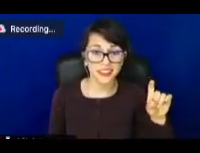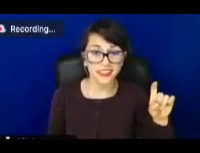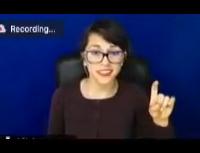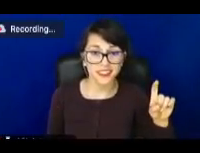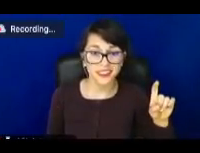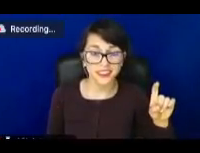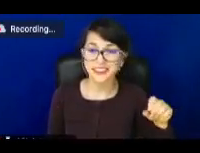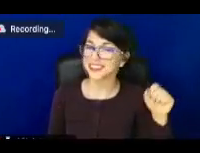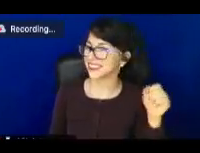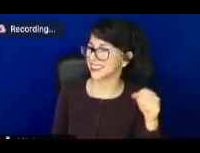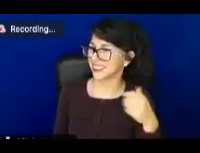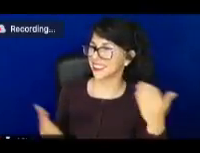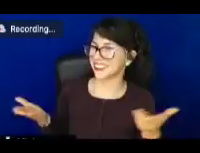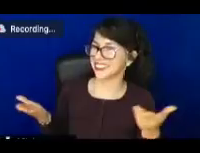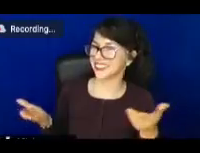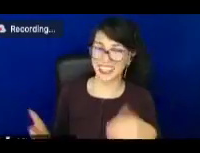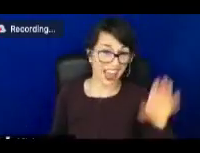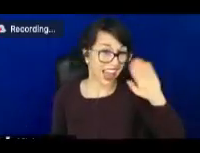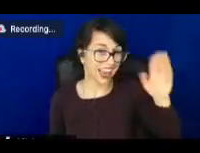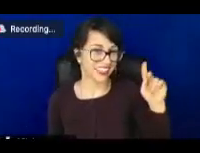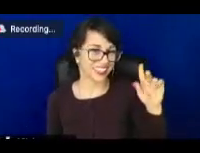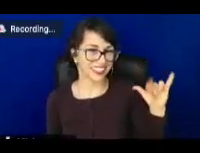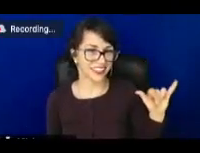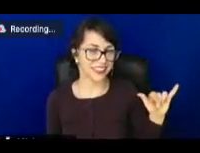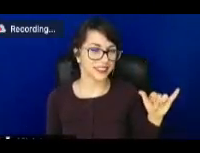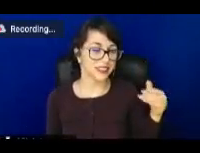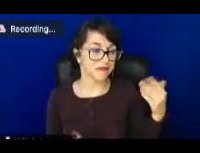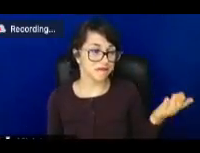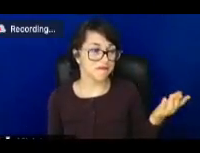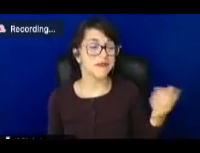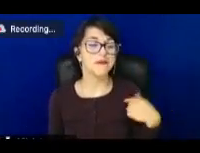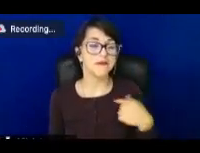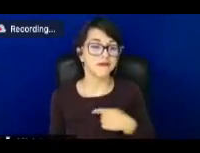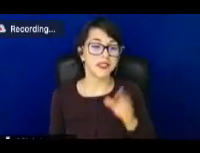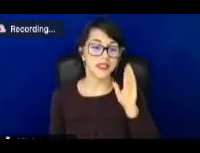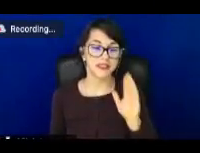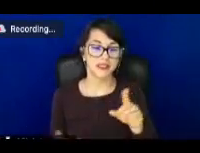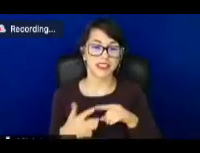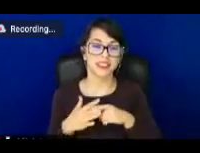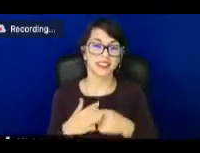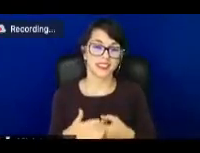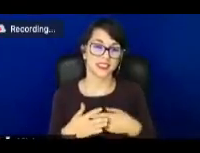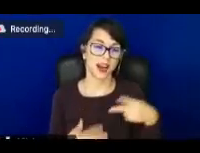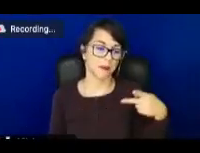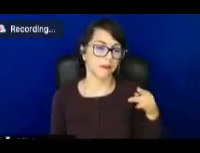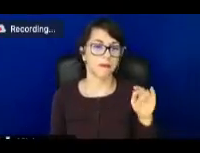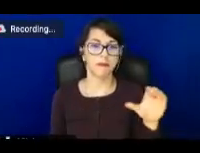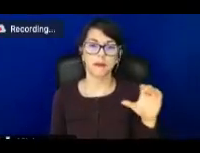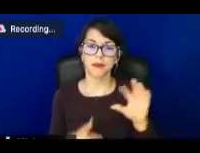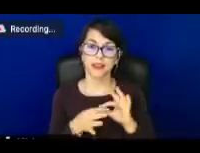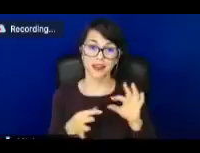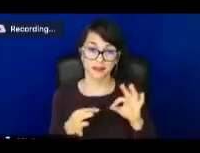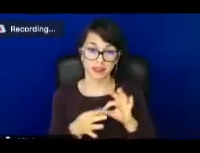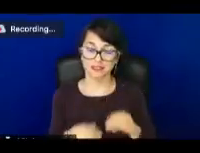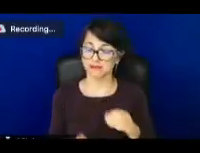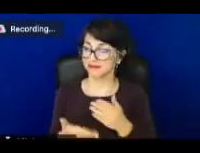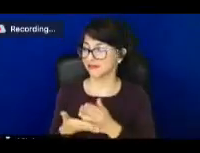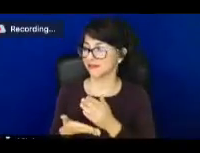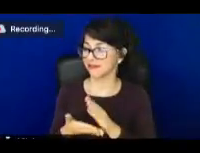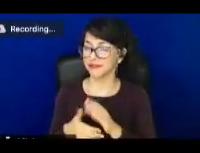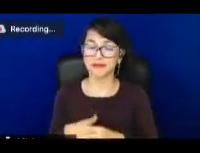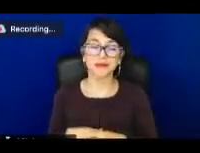Yes, Chair. Oh, hi, Katie. We are going to start with public comment. Alrighty.